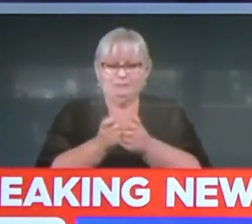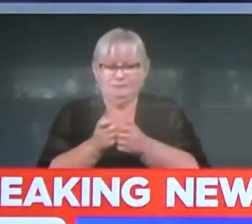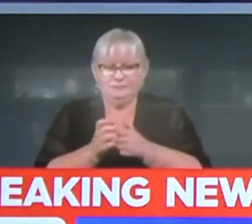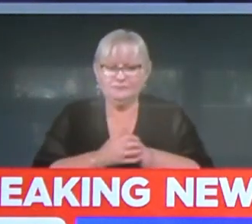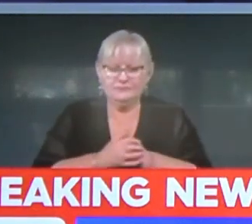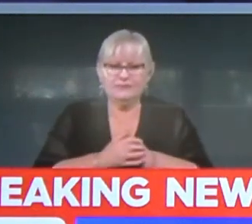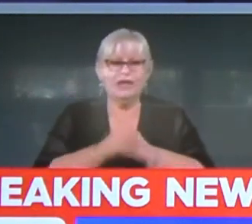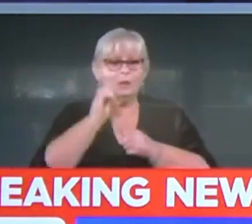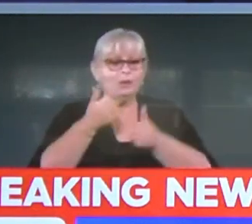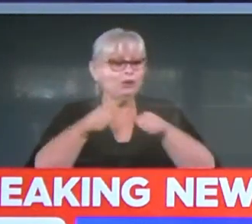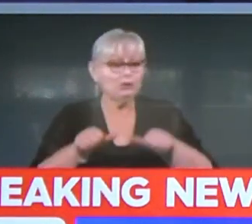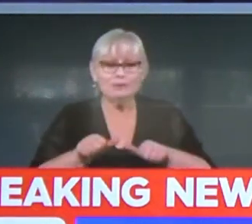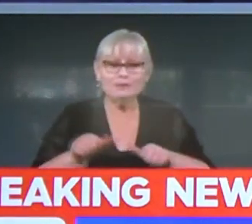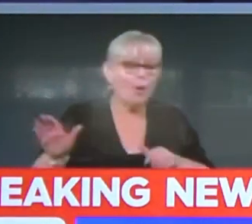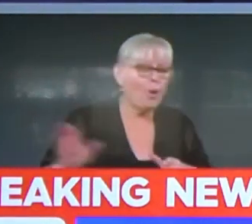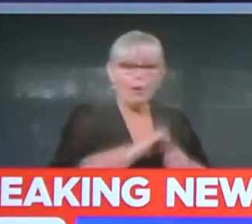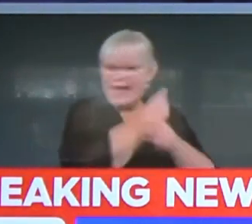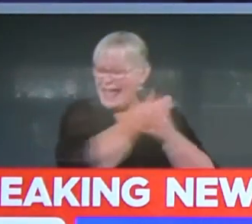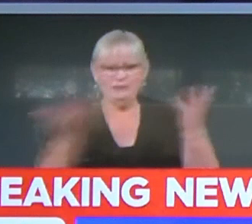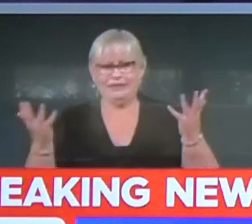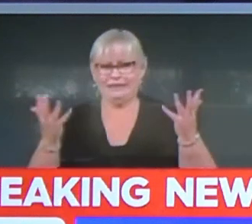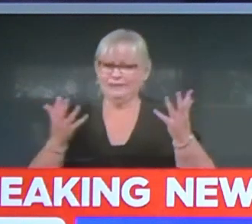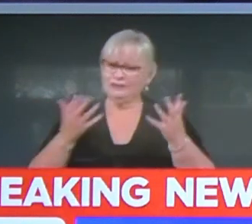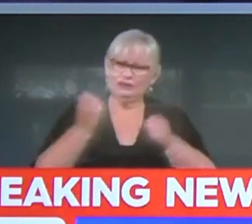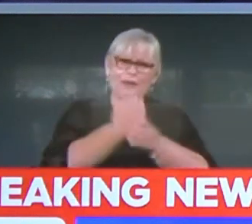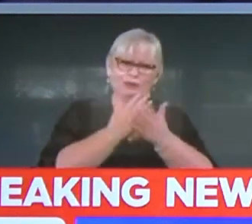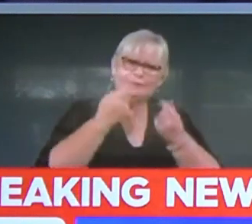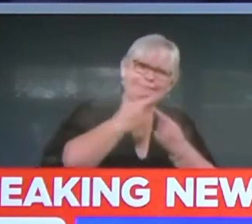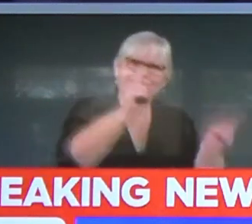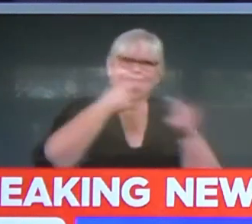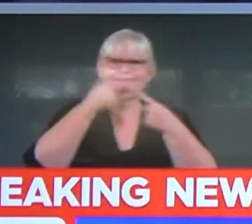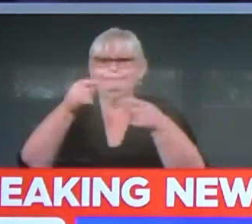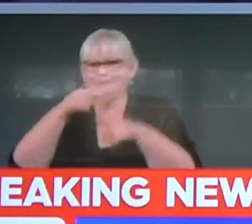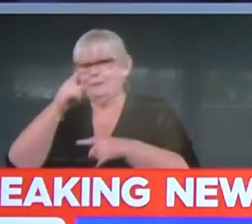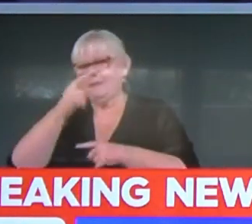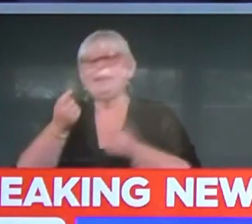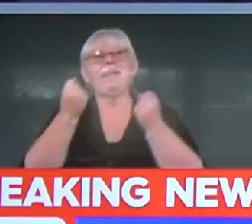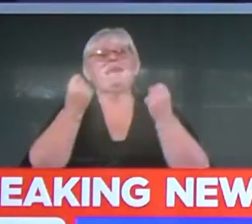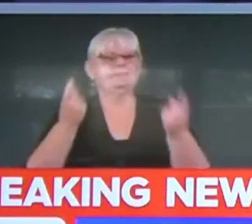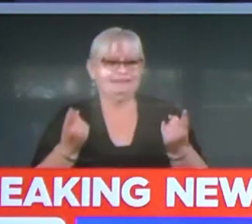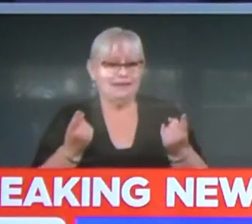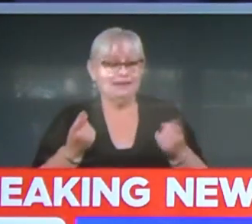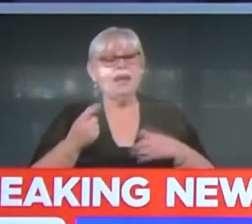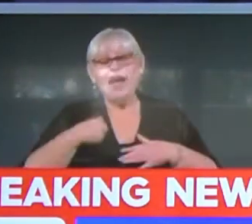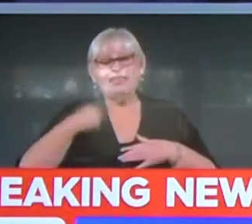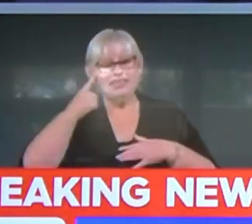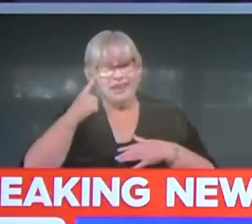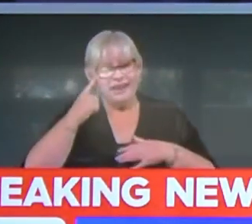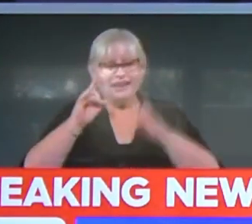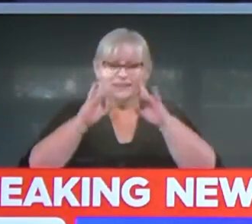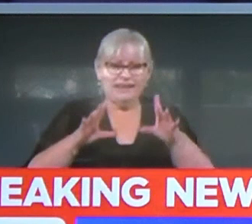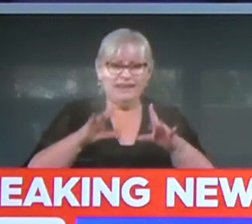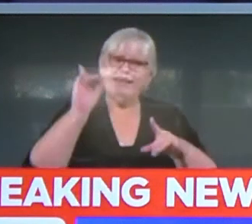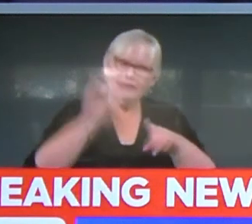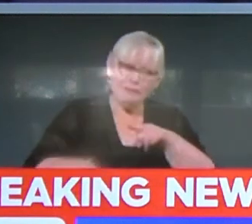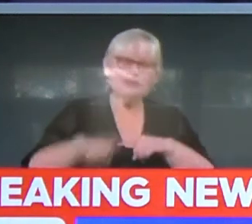soon. And we'll be using all of those devices to get that message out. But I think it's pretty clear that